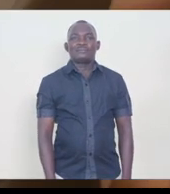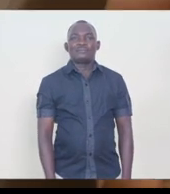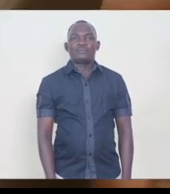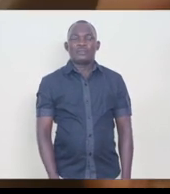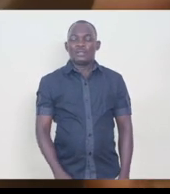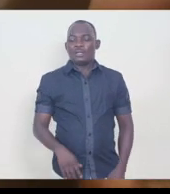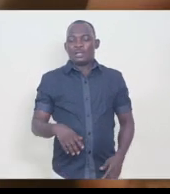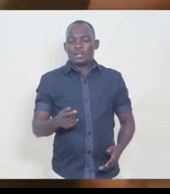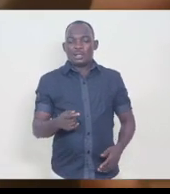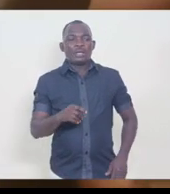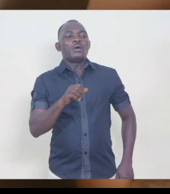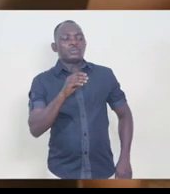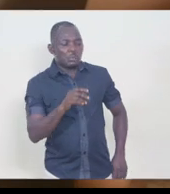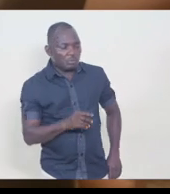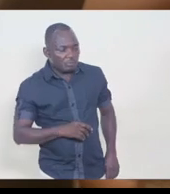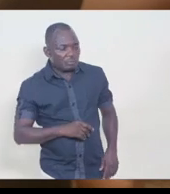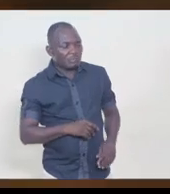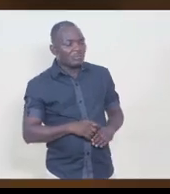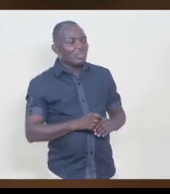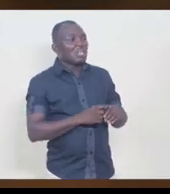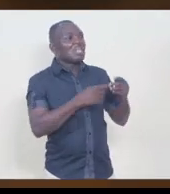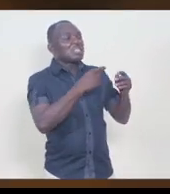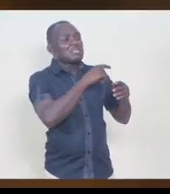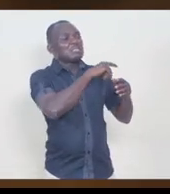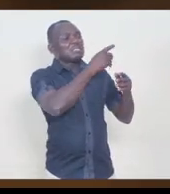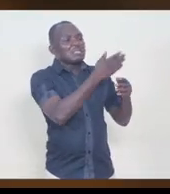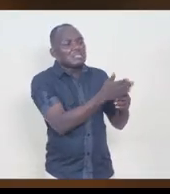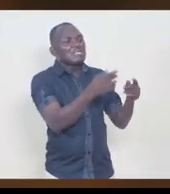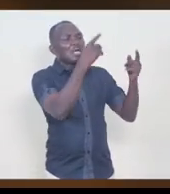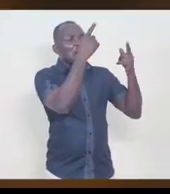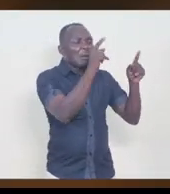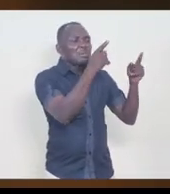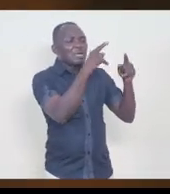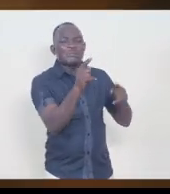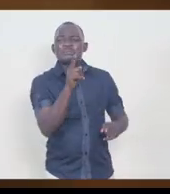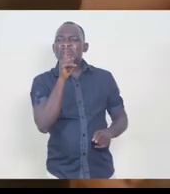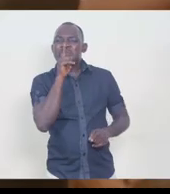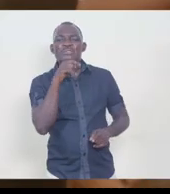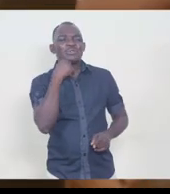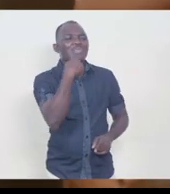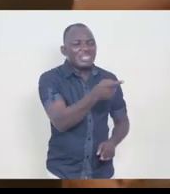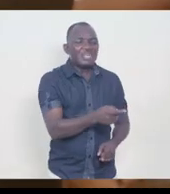So, all these things have been happening and you never told anyone?